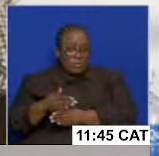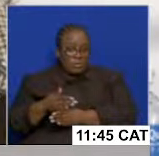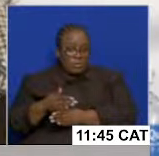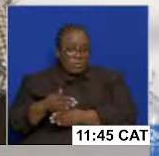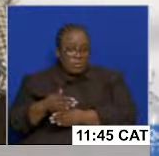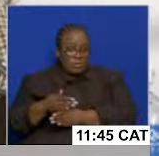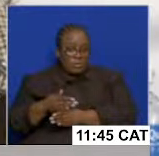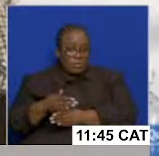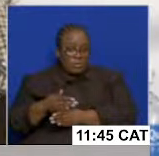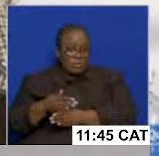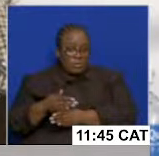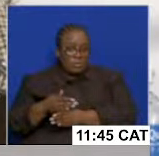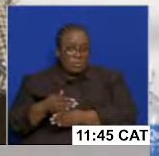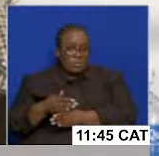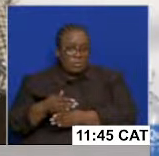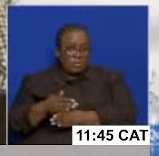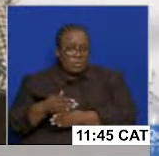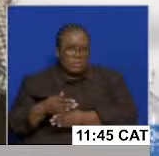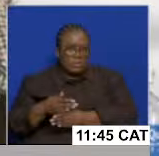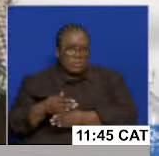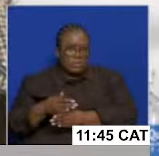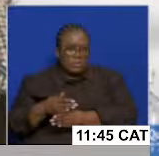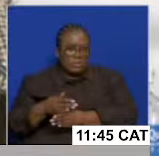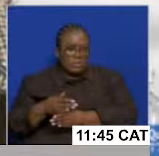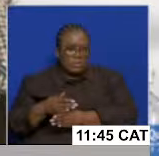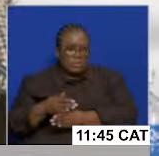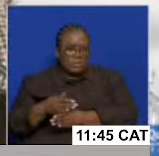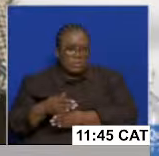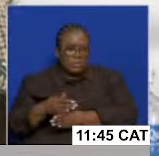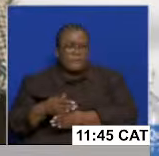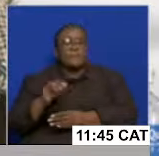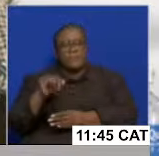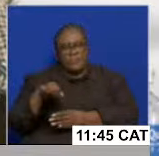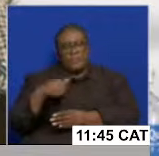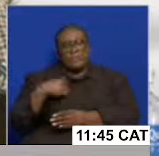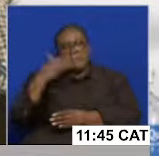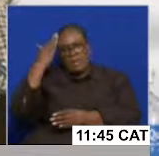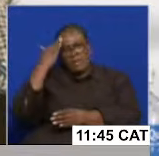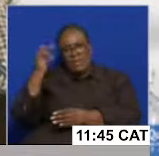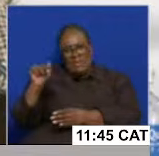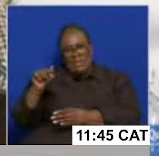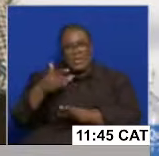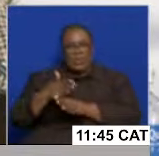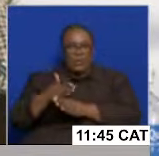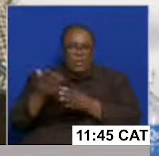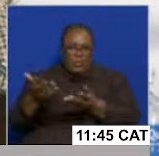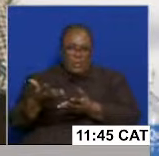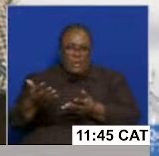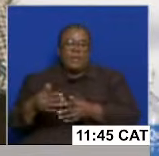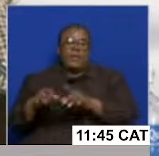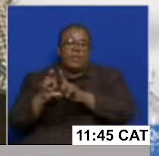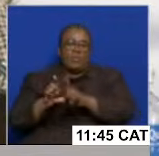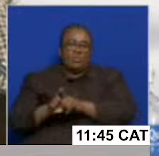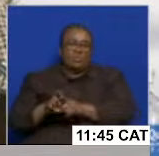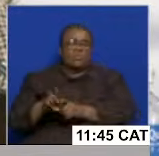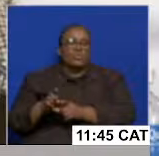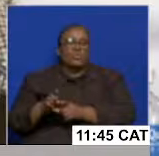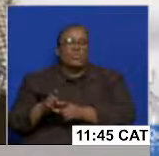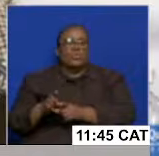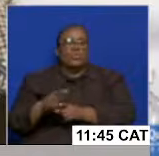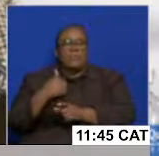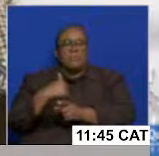Yes, I knew where he worked, All and right. I also met him on